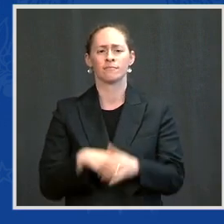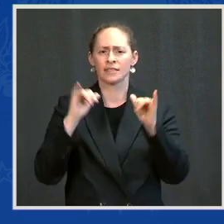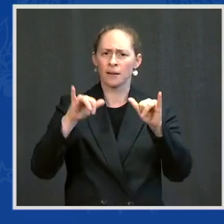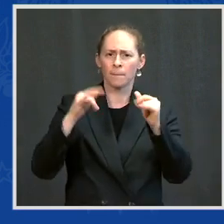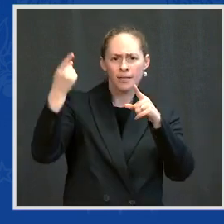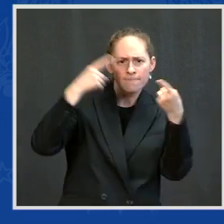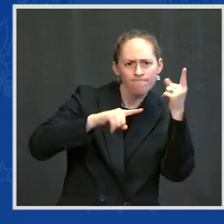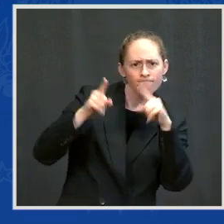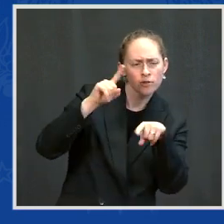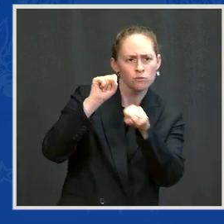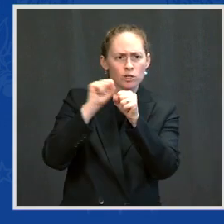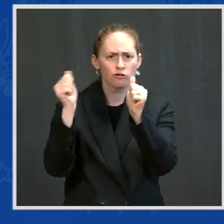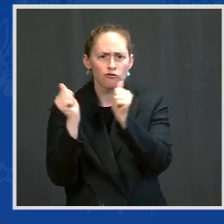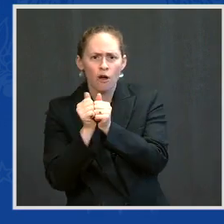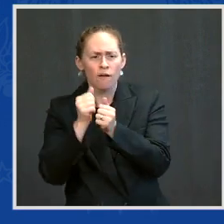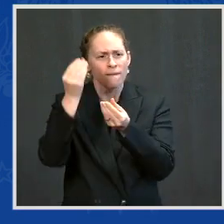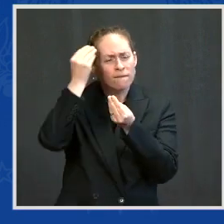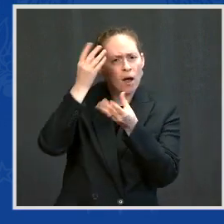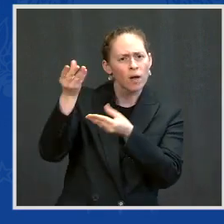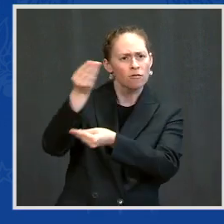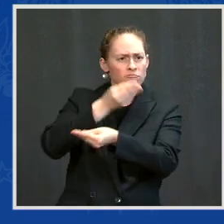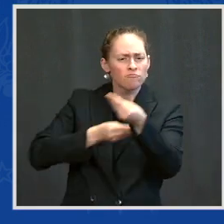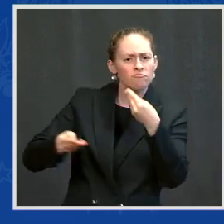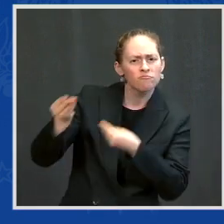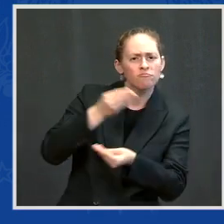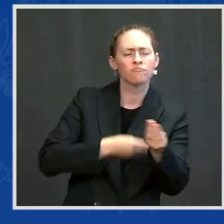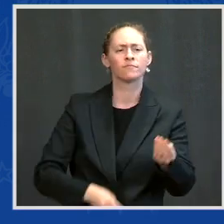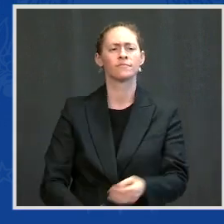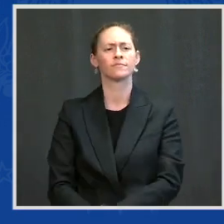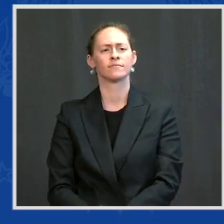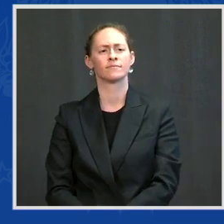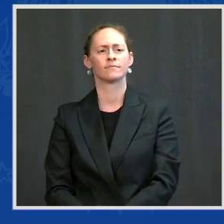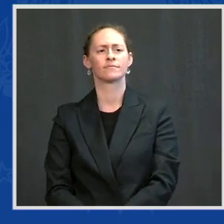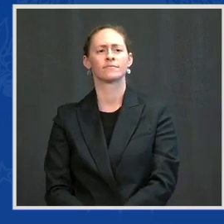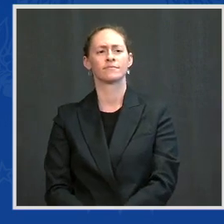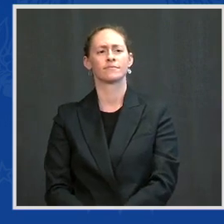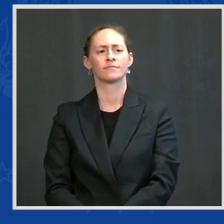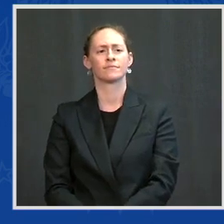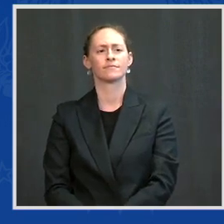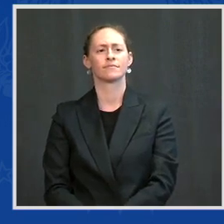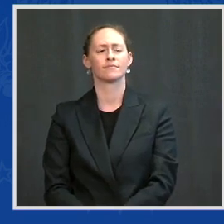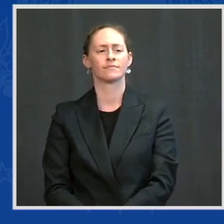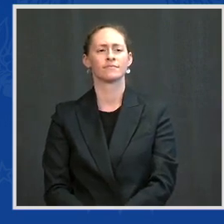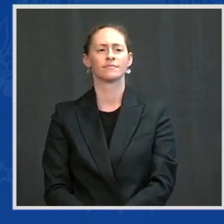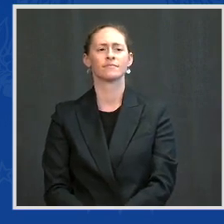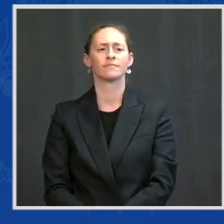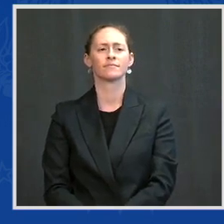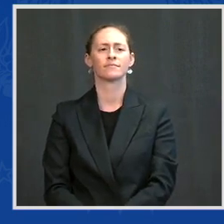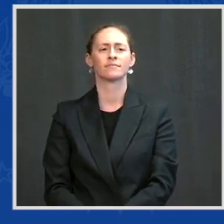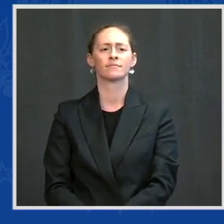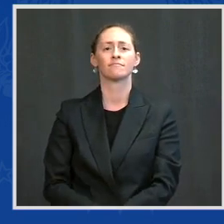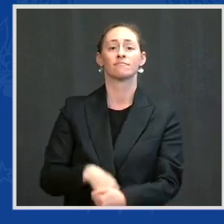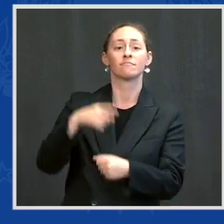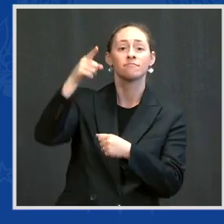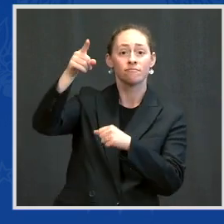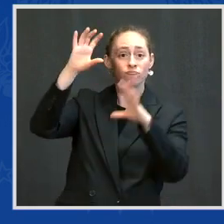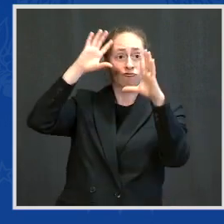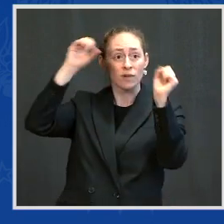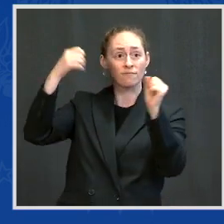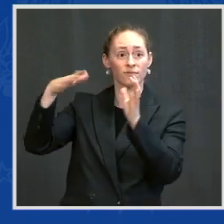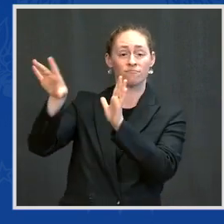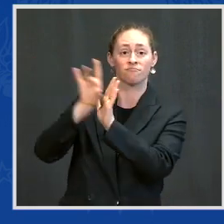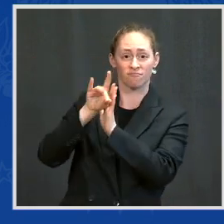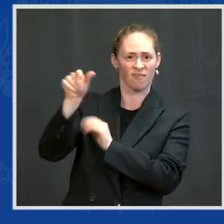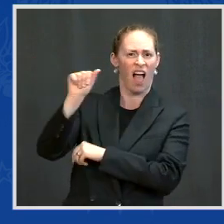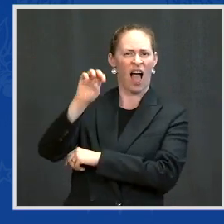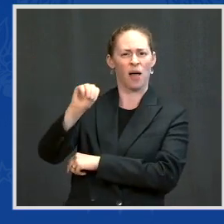appreciation. Moreover, I welcome President Biden's appointment of Ambassador Sung Kim as Special Representative for North